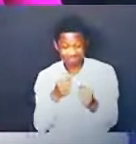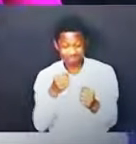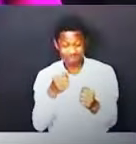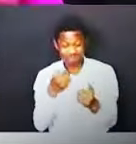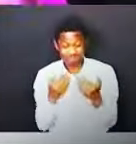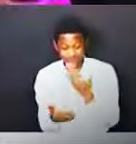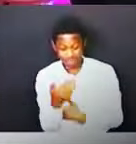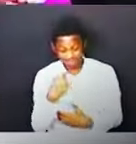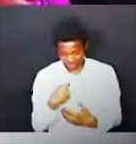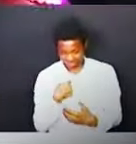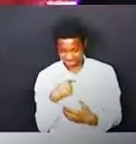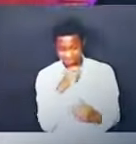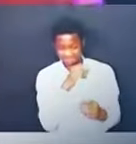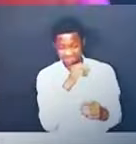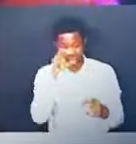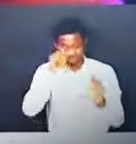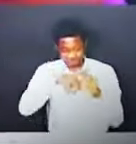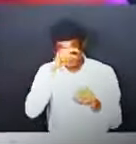visitation.